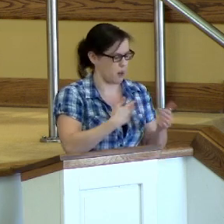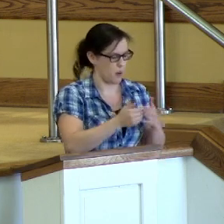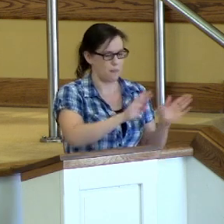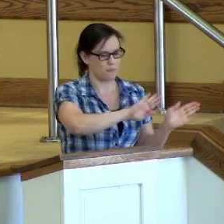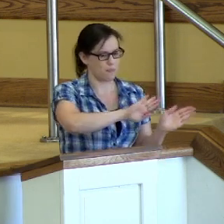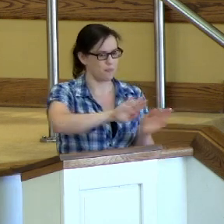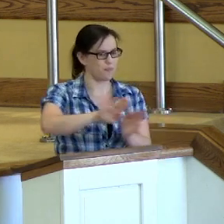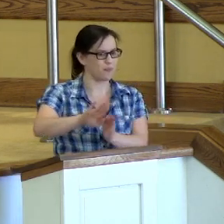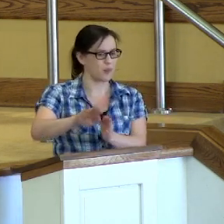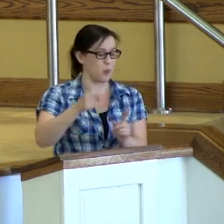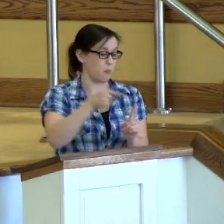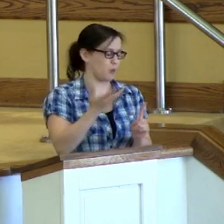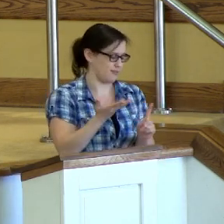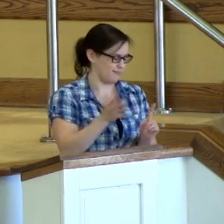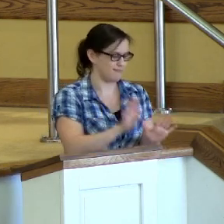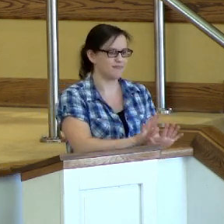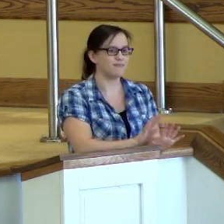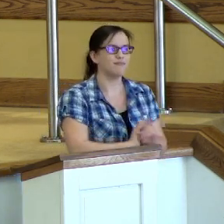so